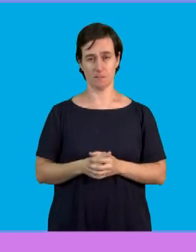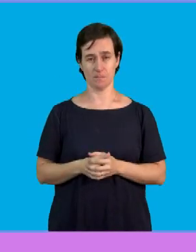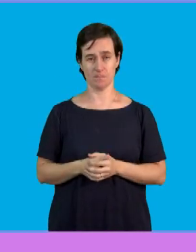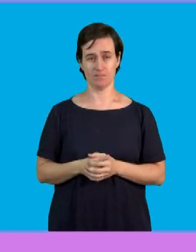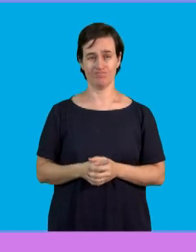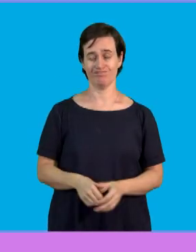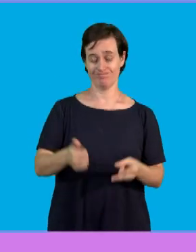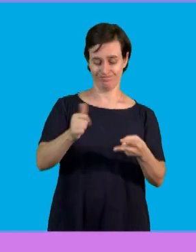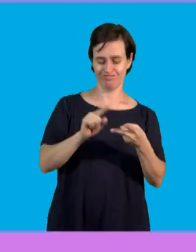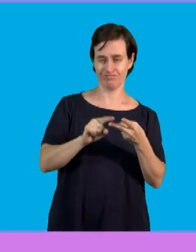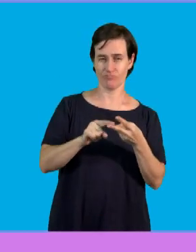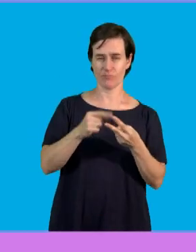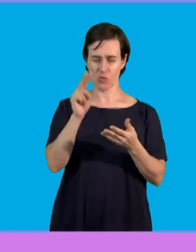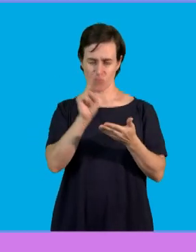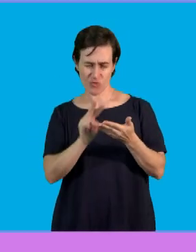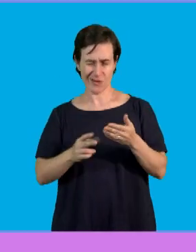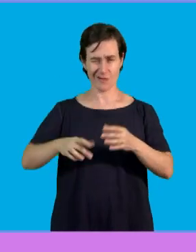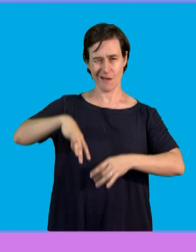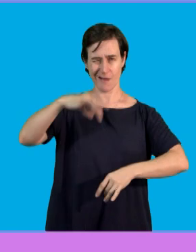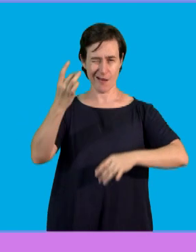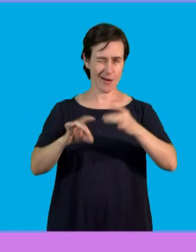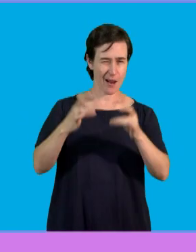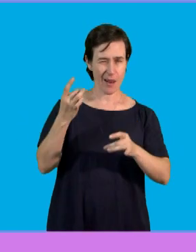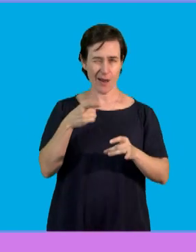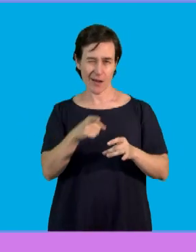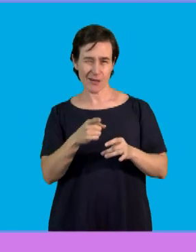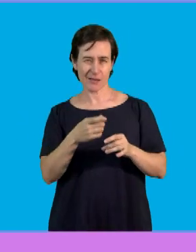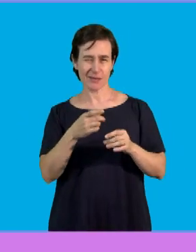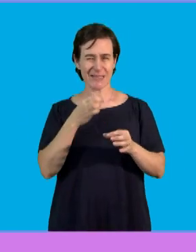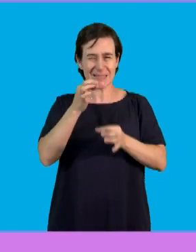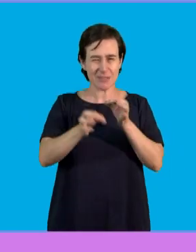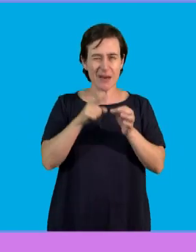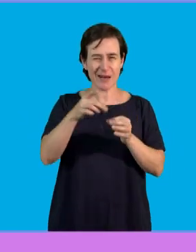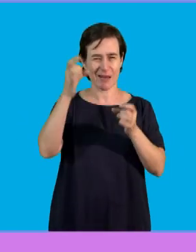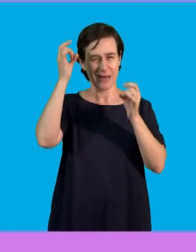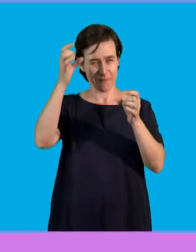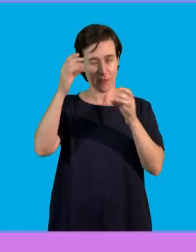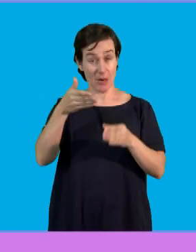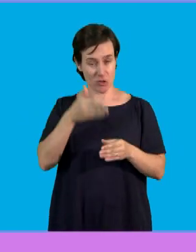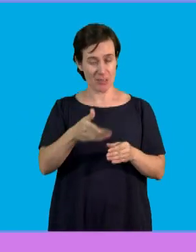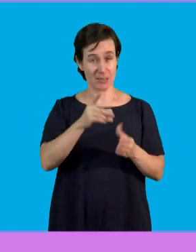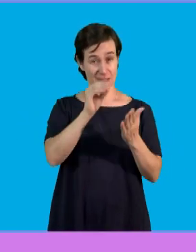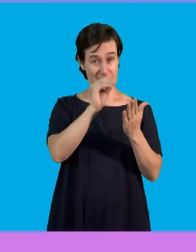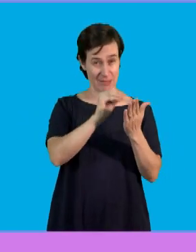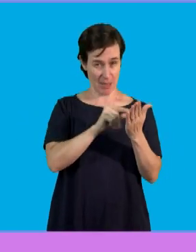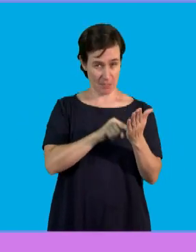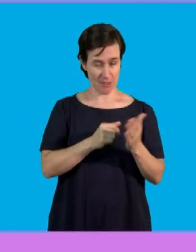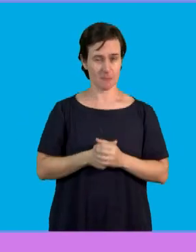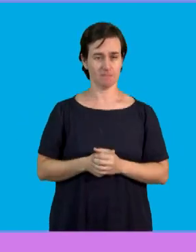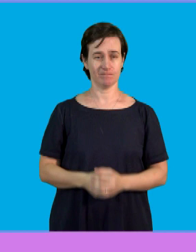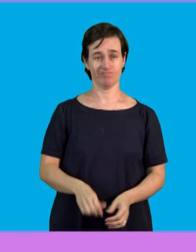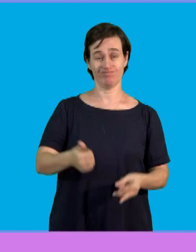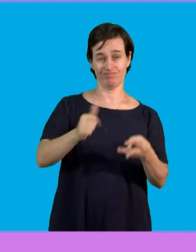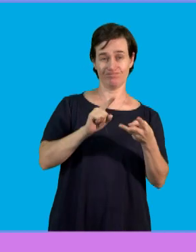the given figures. Read, analyze, and interpret information in the statement according to the given